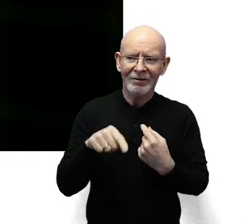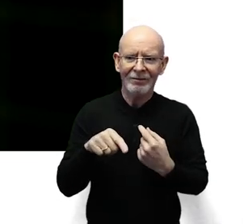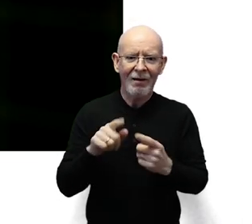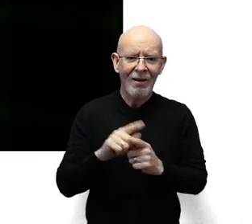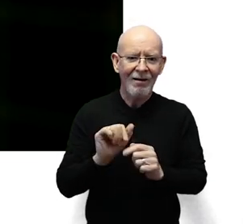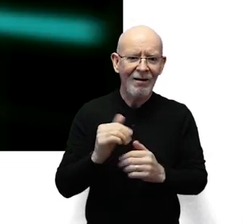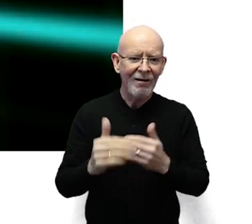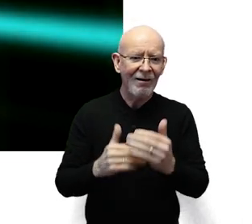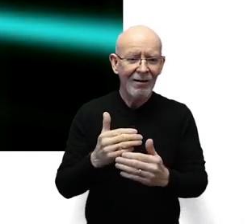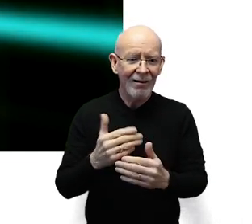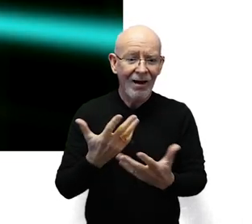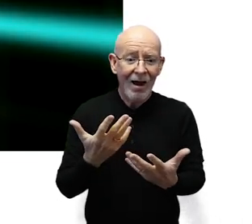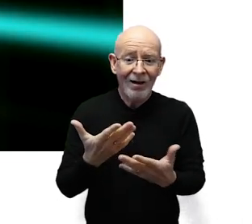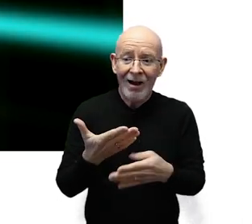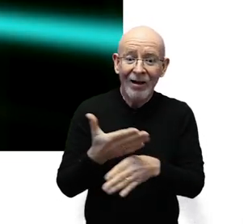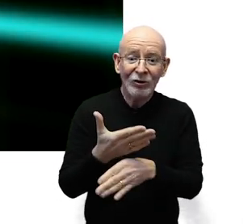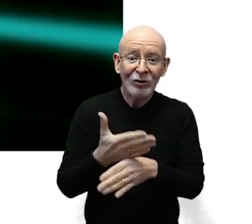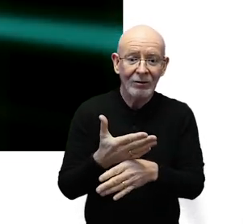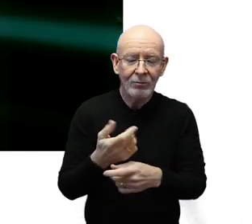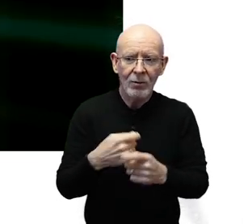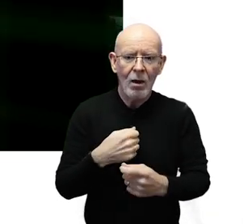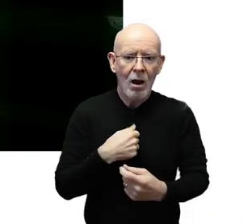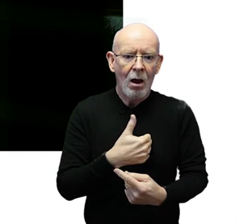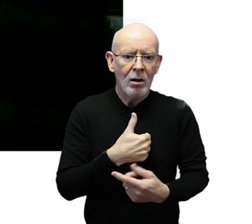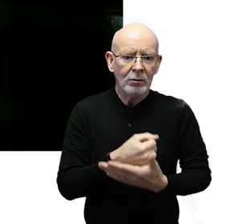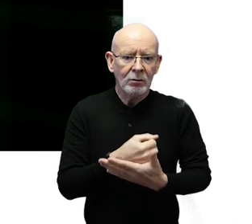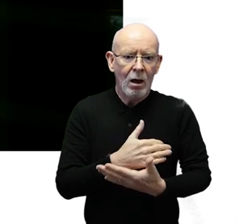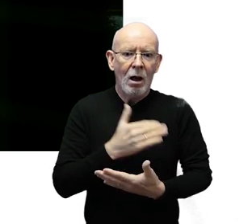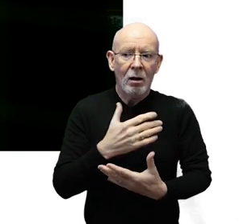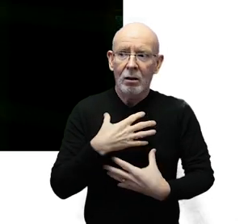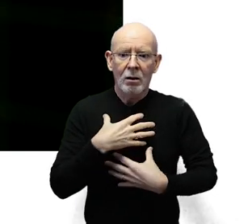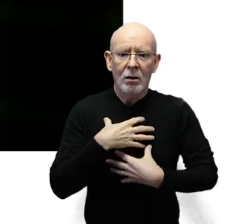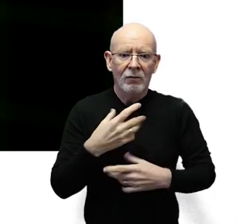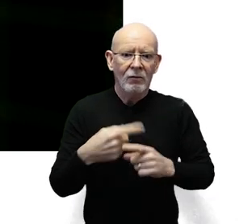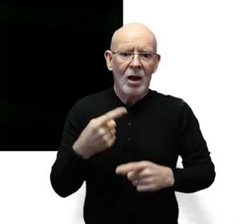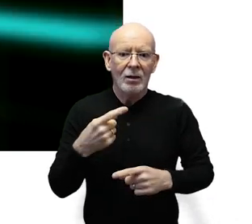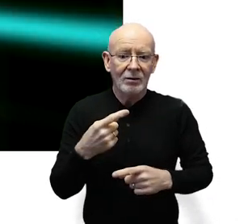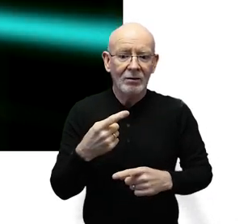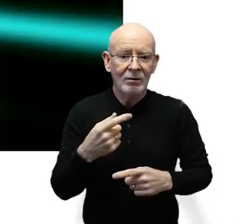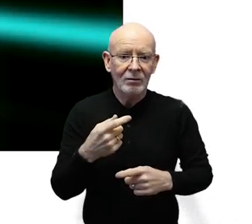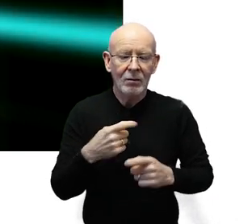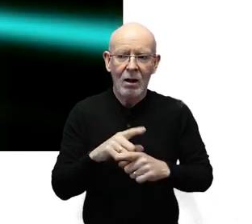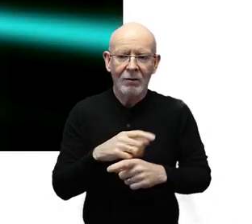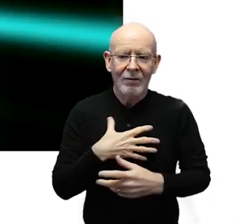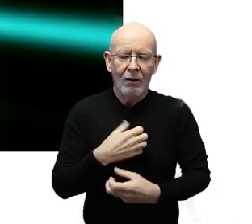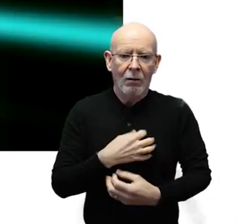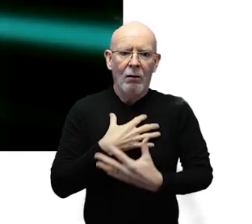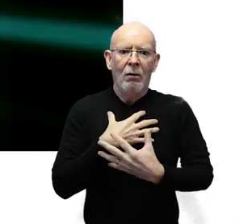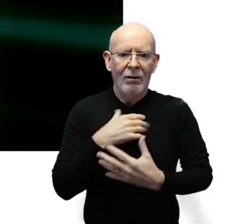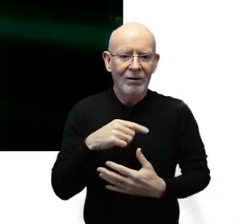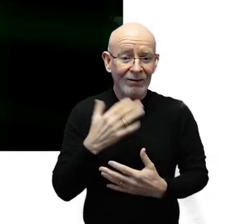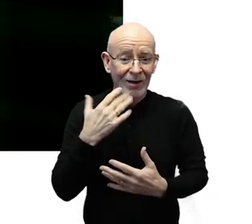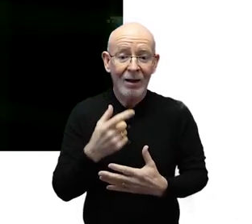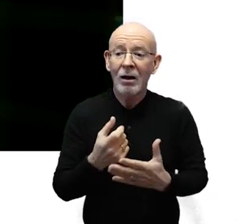the body for action by raising our heart rate and breathing rate and gives us an extra shot of adrenaline. When the stimulus is no